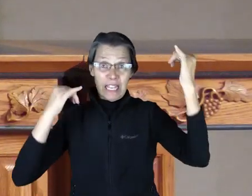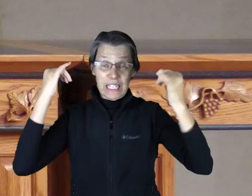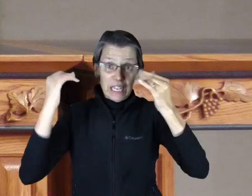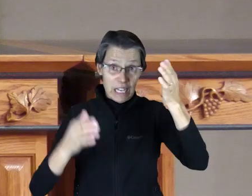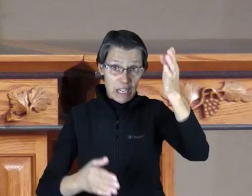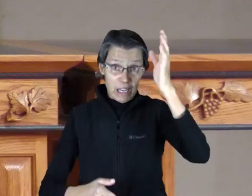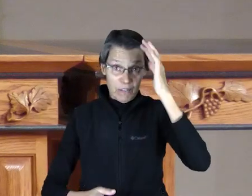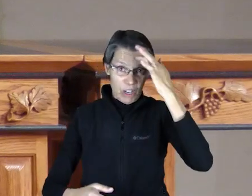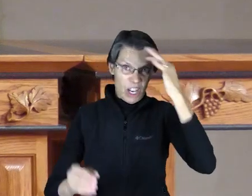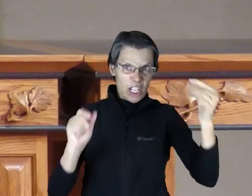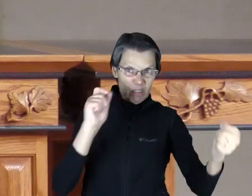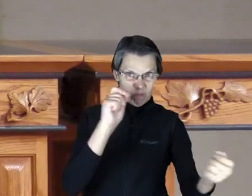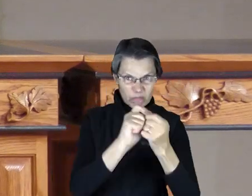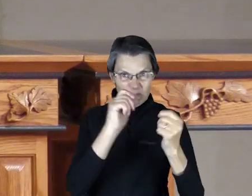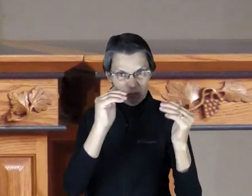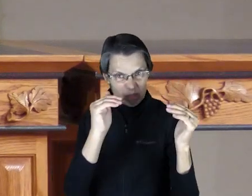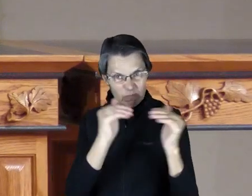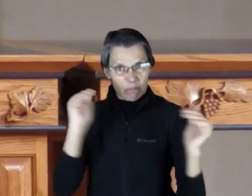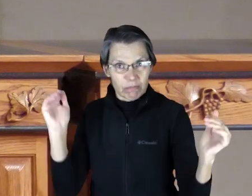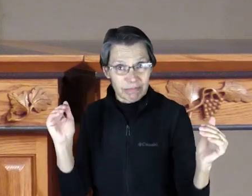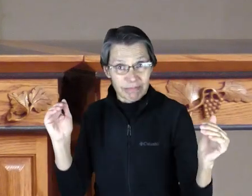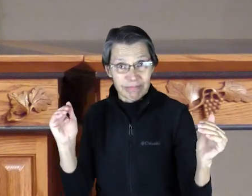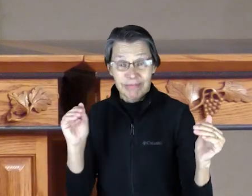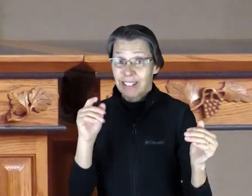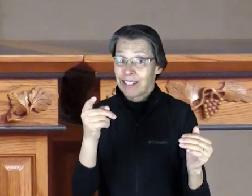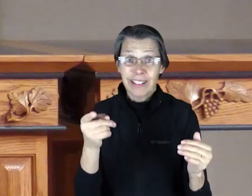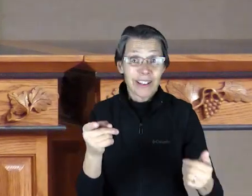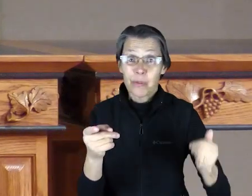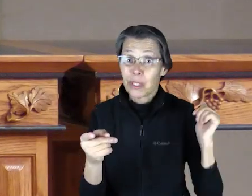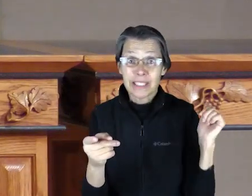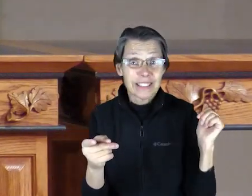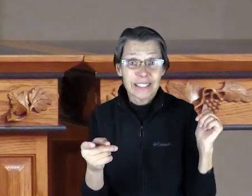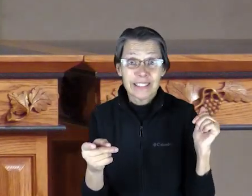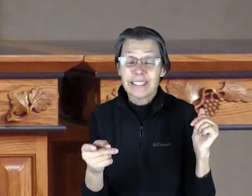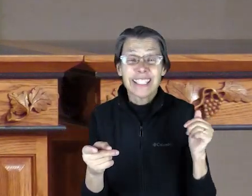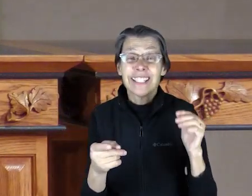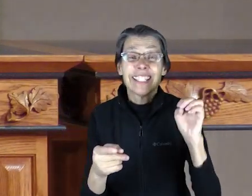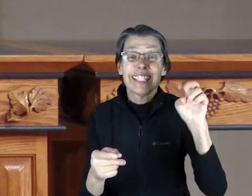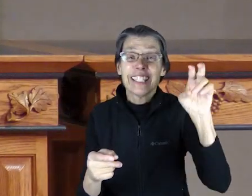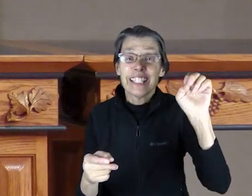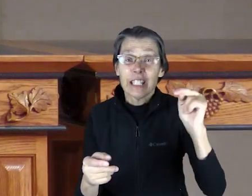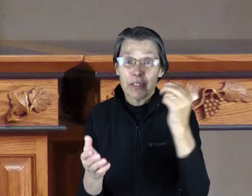and who, in fact, will fulfill his promise of resurrection.